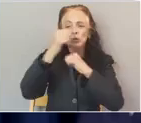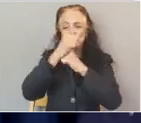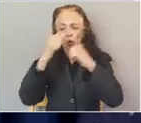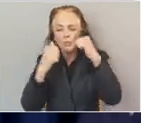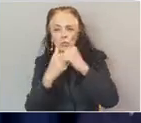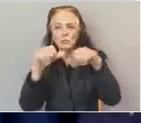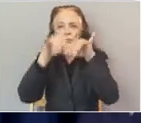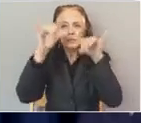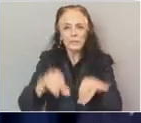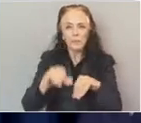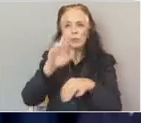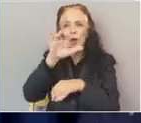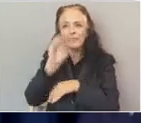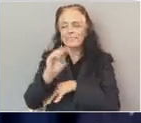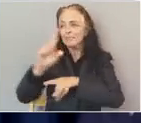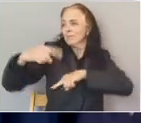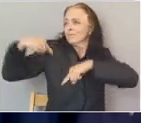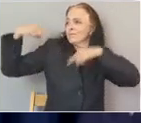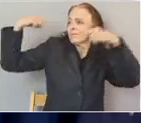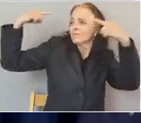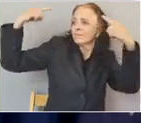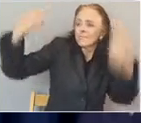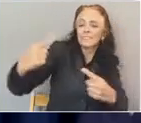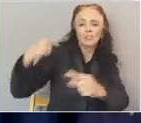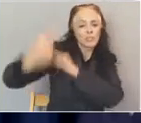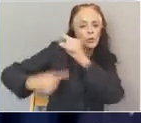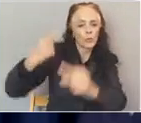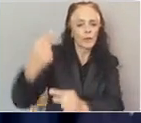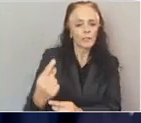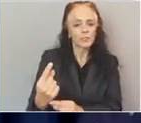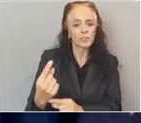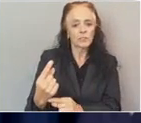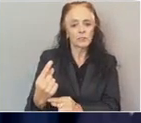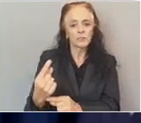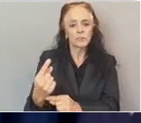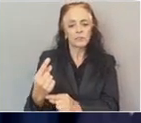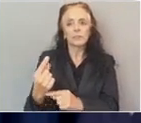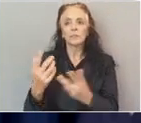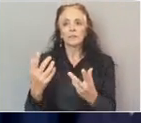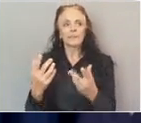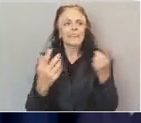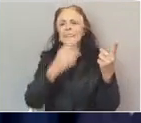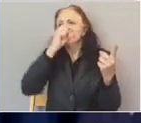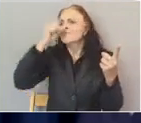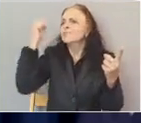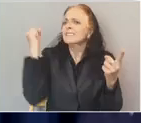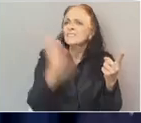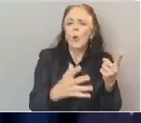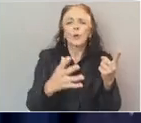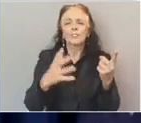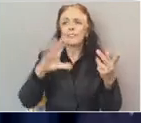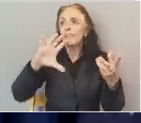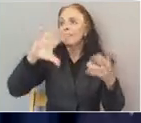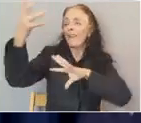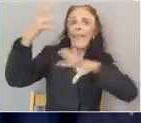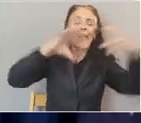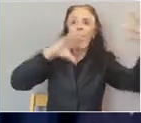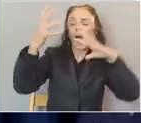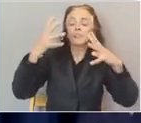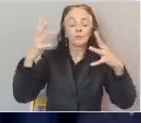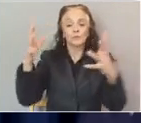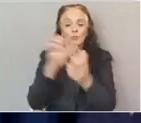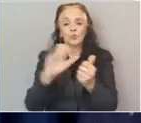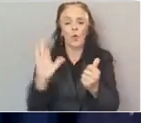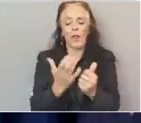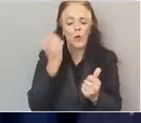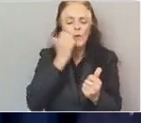generations, for the chaos that would upend our daily lives, make it impossible for many of our children to